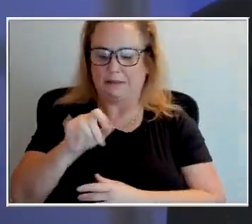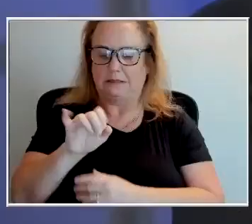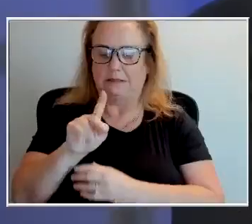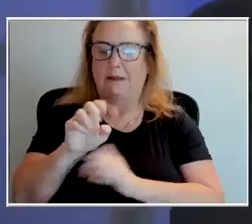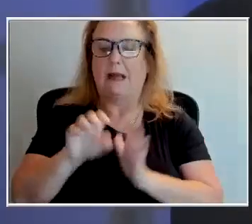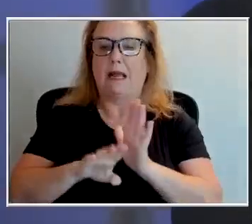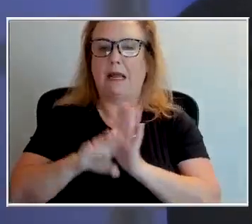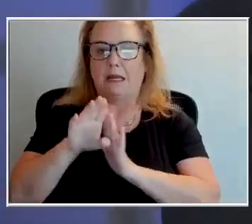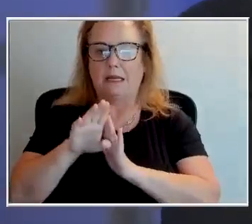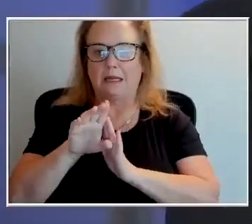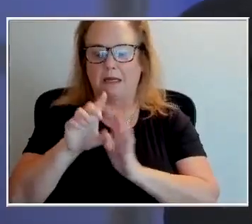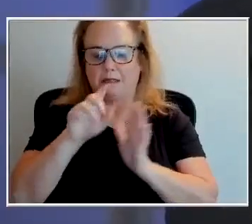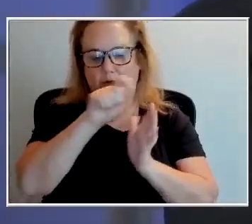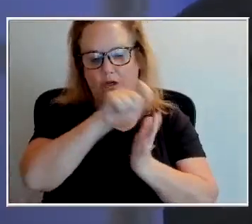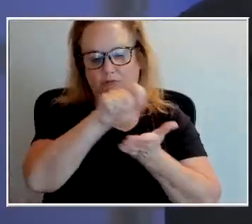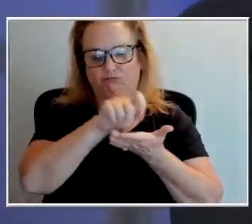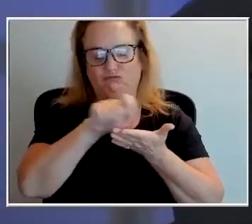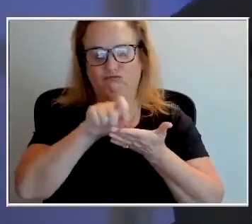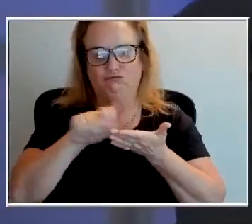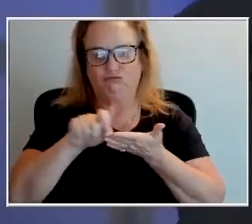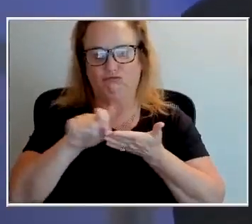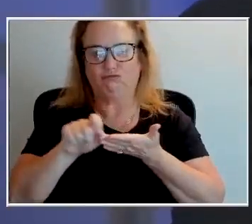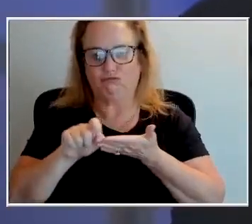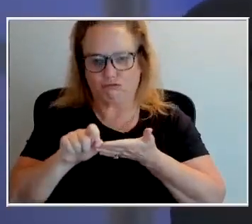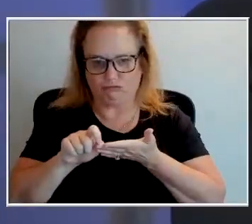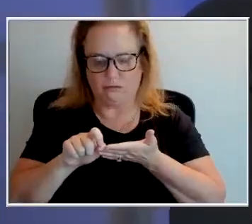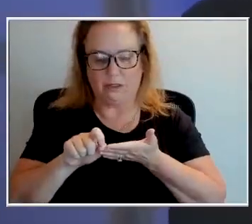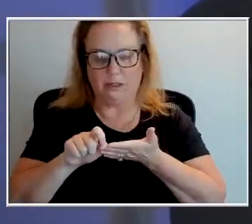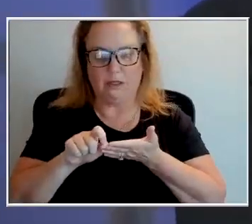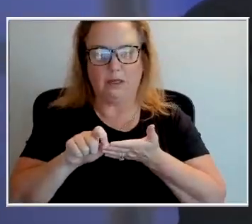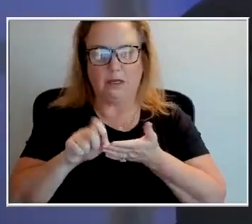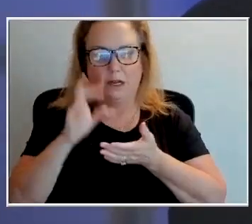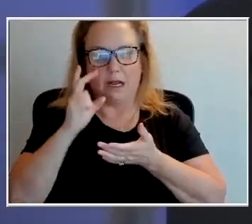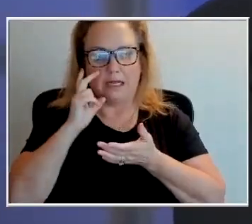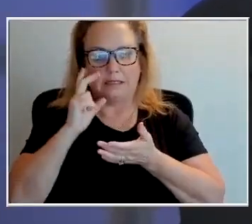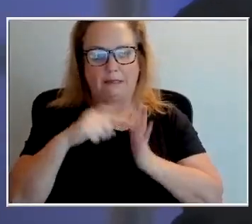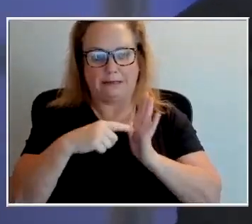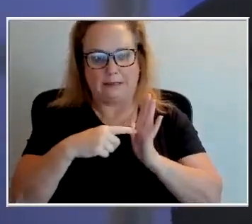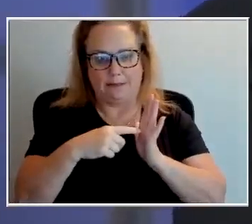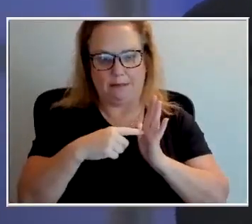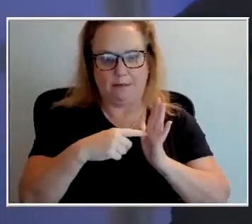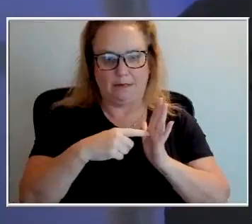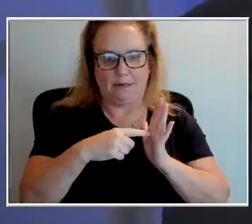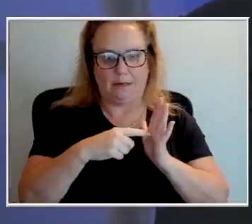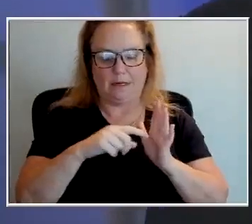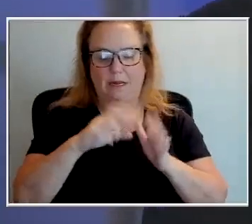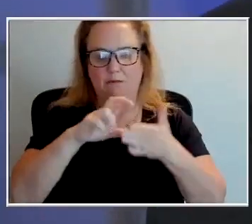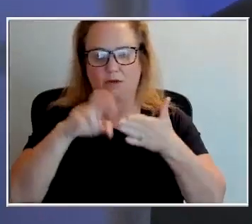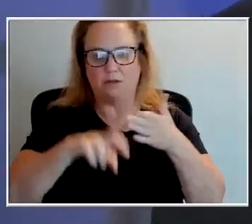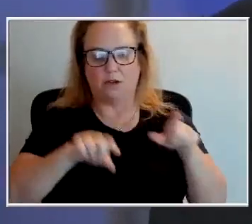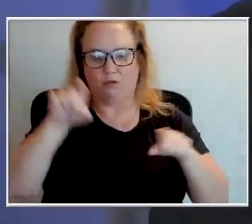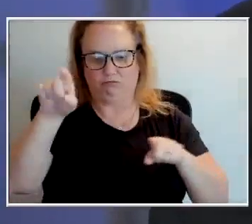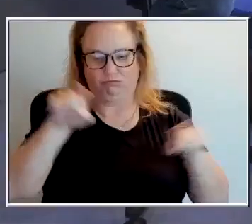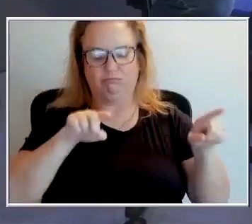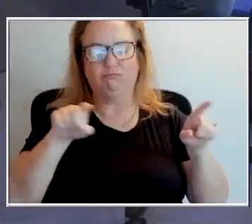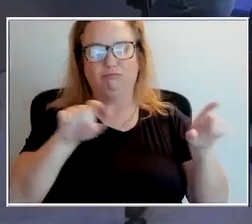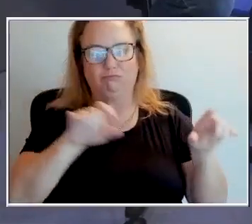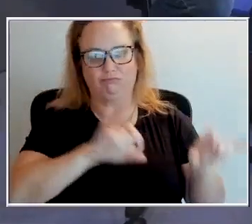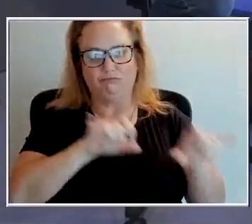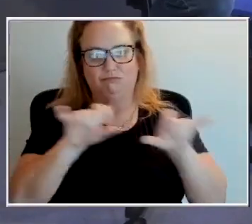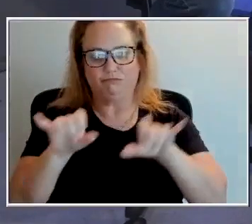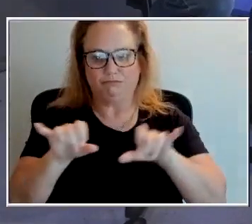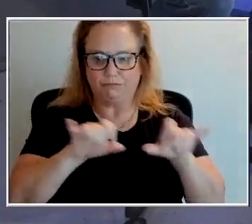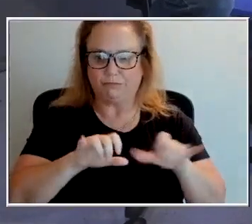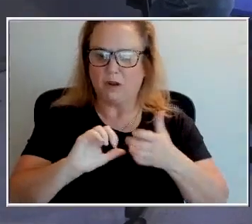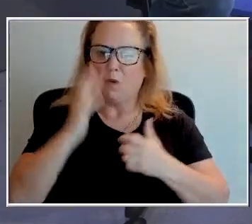dope charting. Yeah. And what it was my symptom and my result or difference. Yeah. So why did you